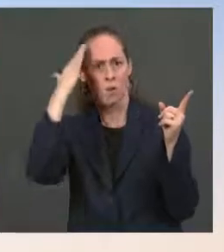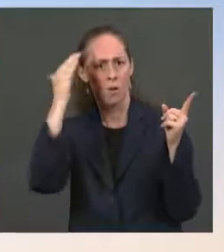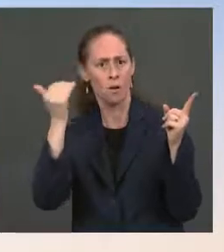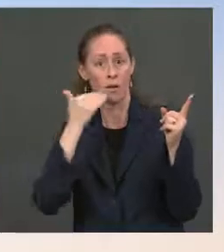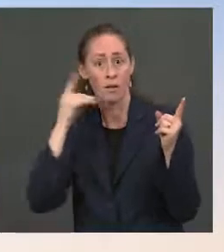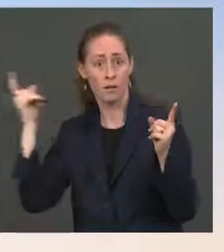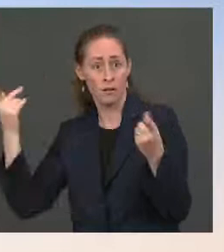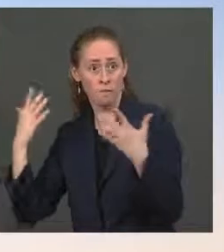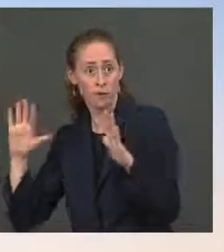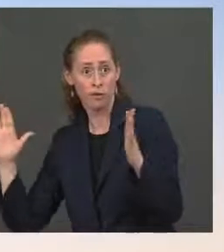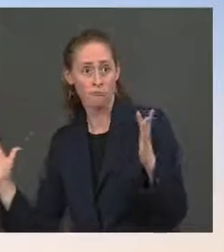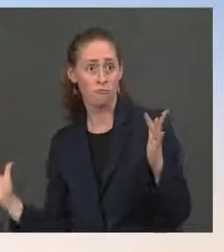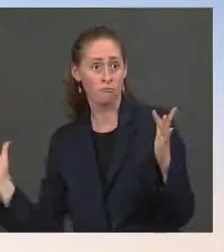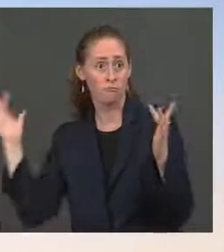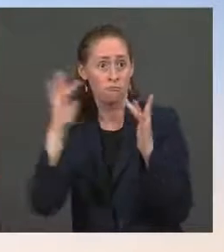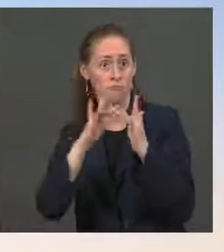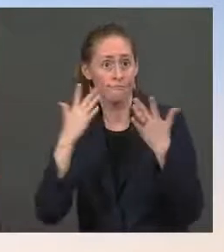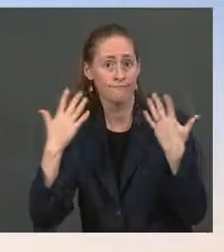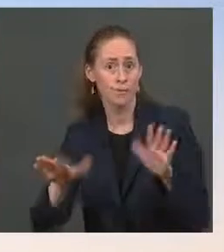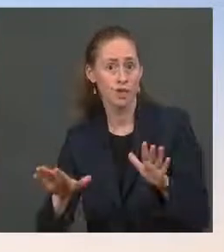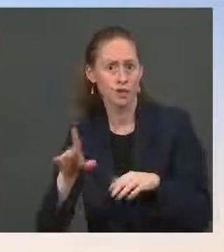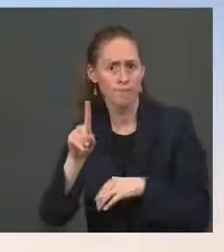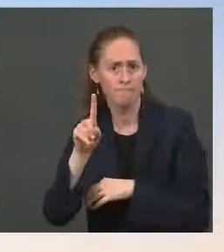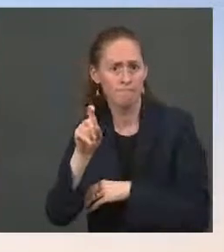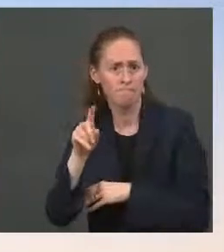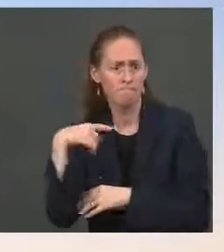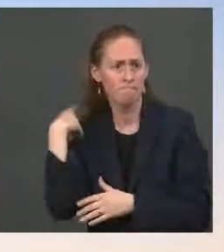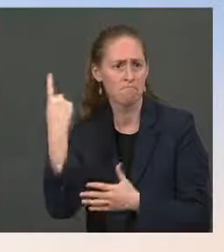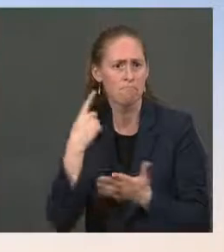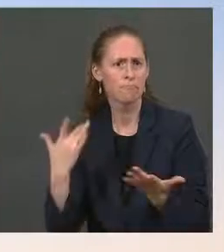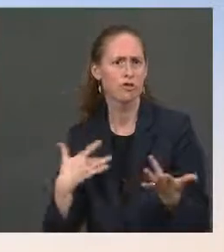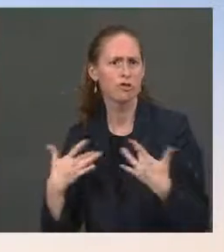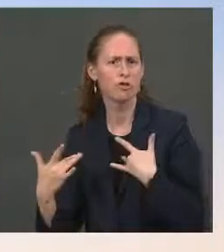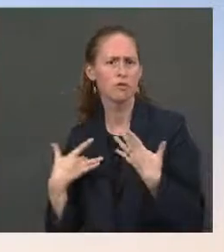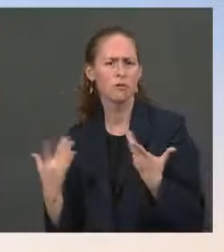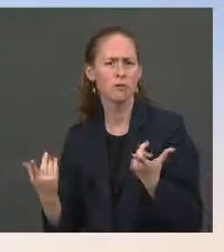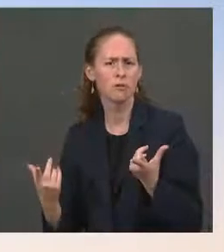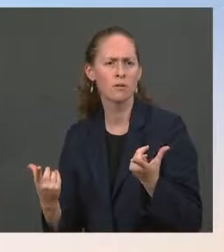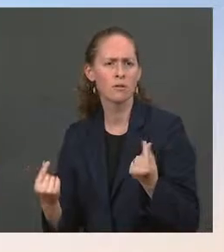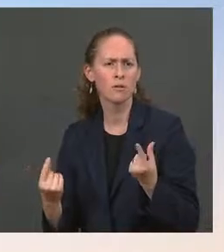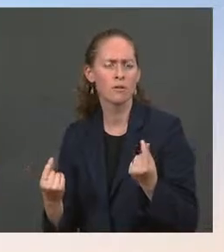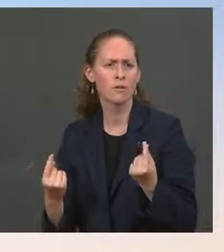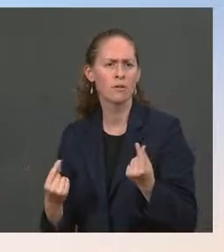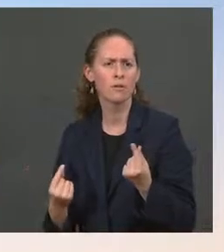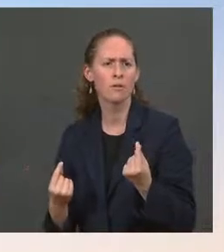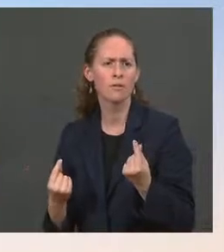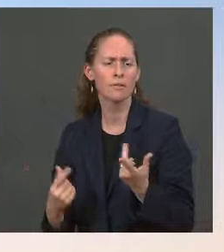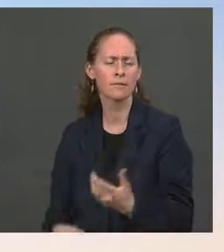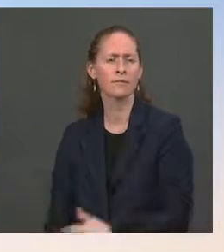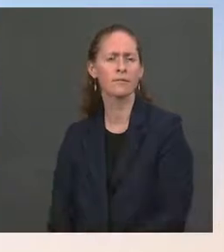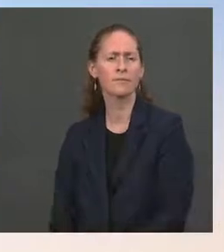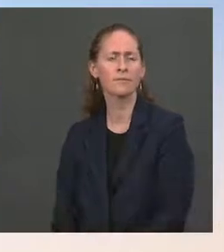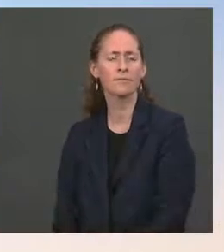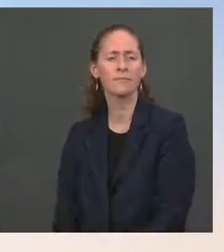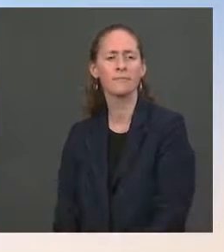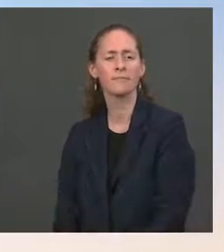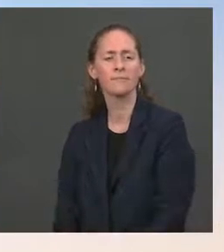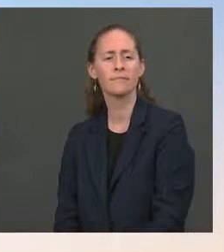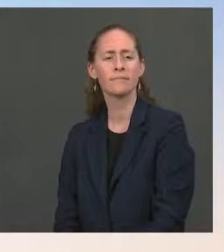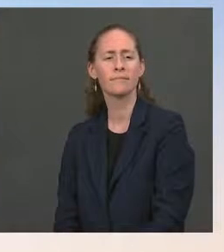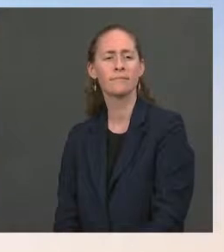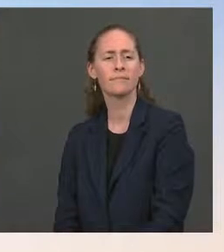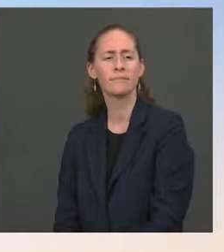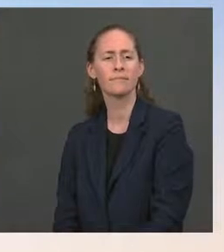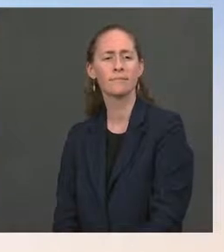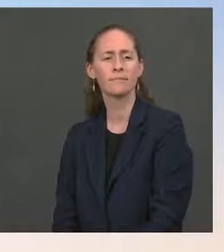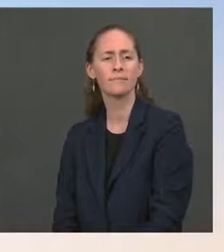concerns you may have about the, I guess, supposed, I don't know if it's a real hypersonic missile, but the alleged